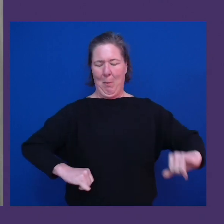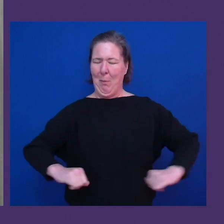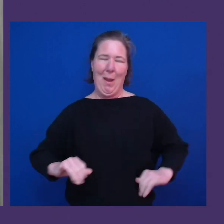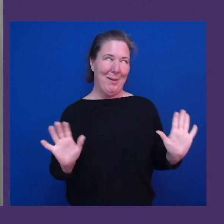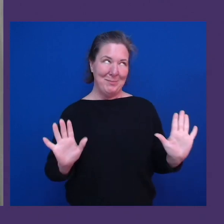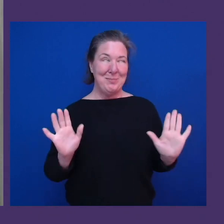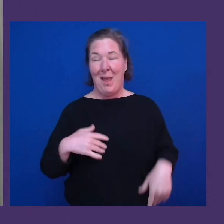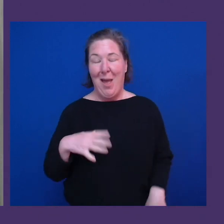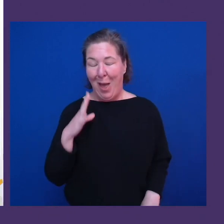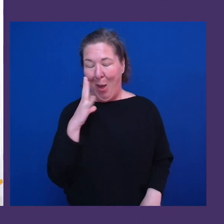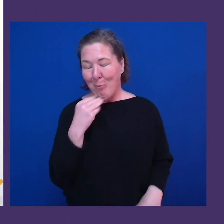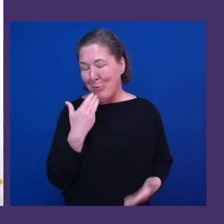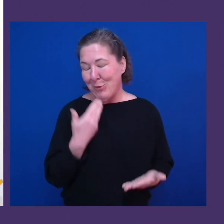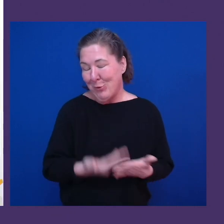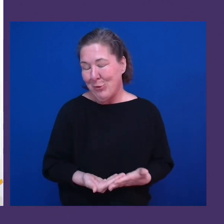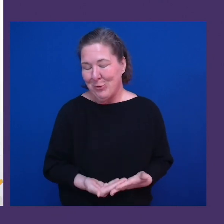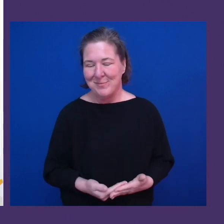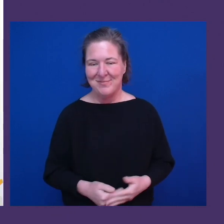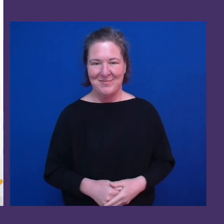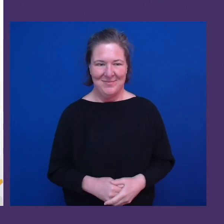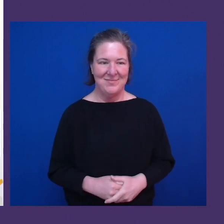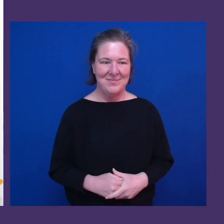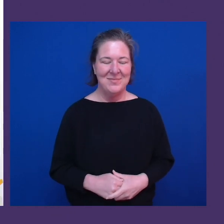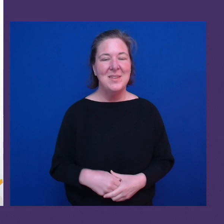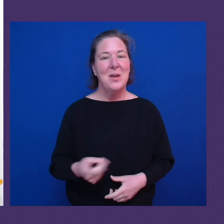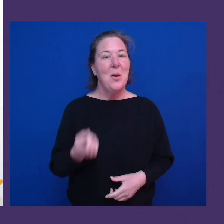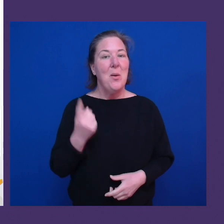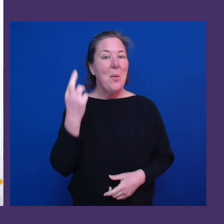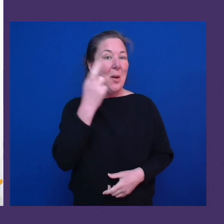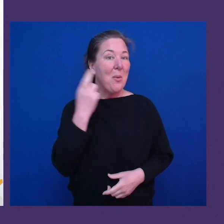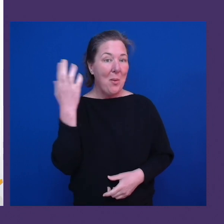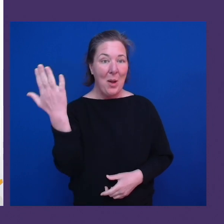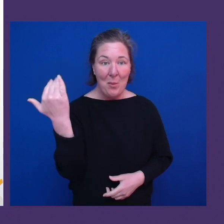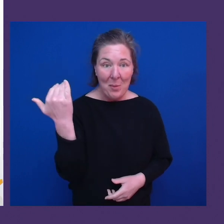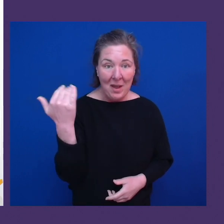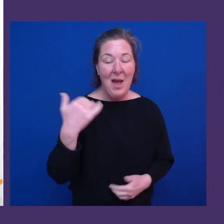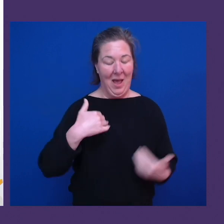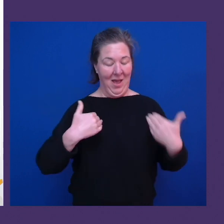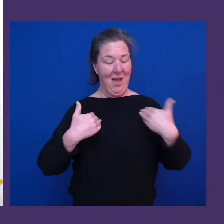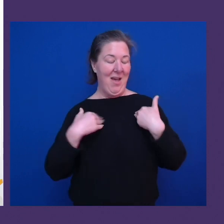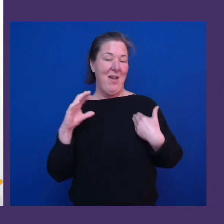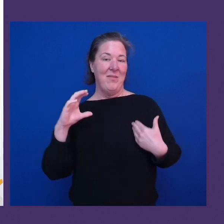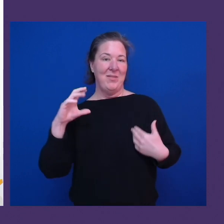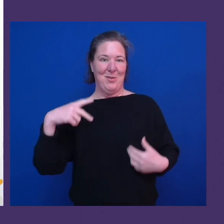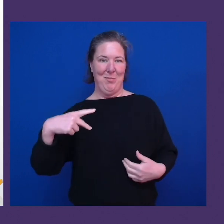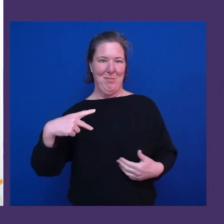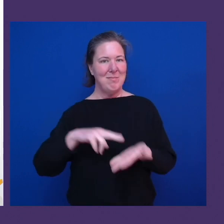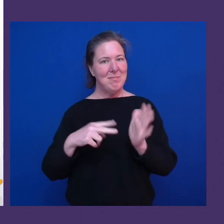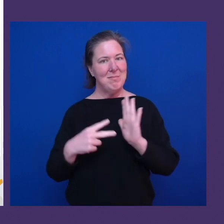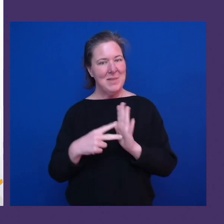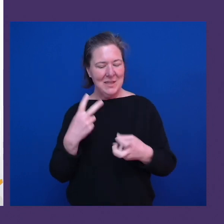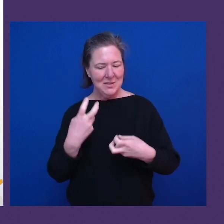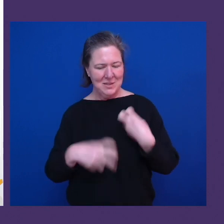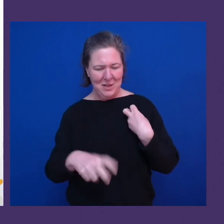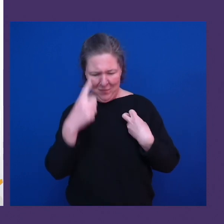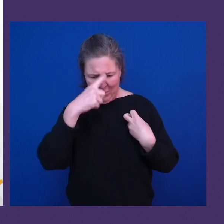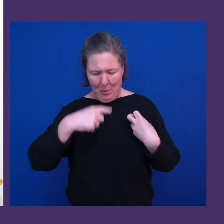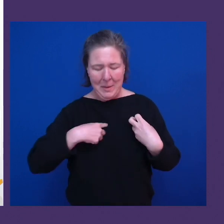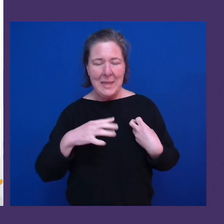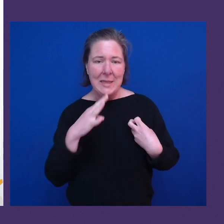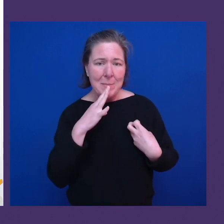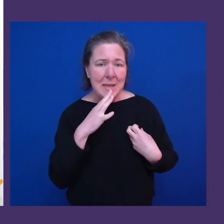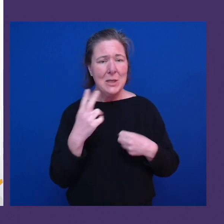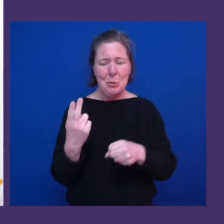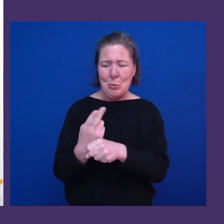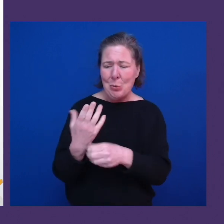pretty good at my job. One of the reasons is because I have cerebral palsy, which makes it very difficult for me to speak or use my